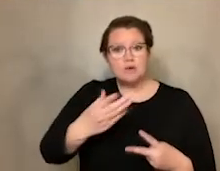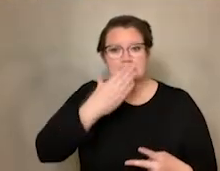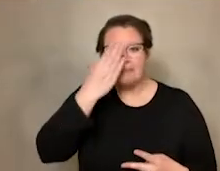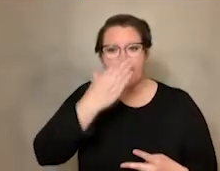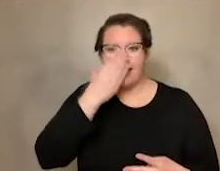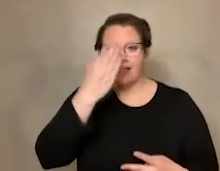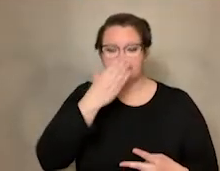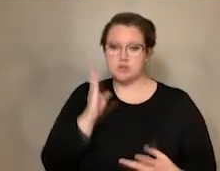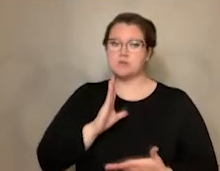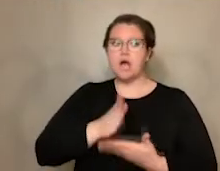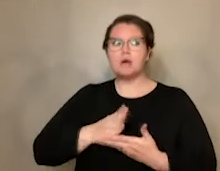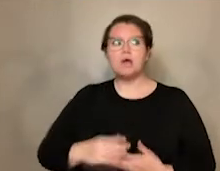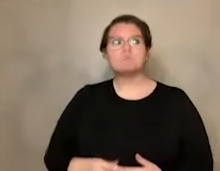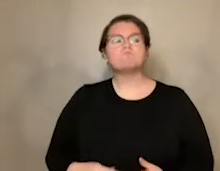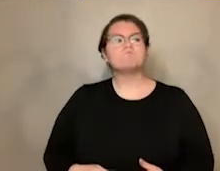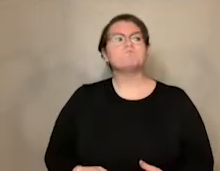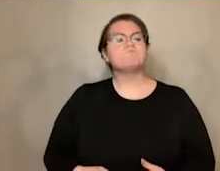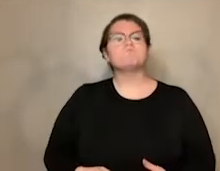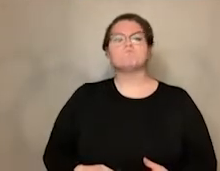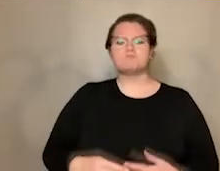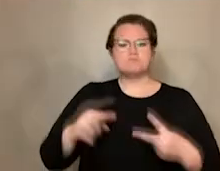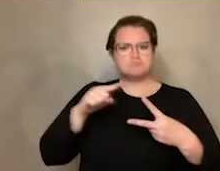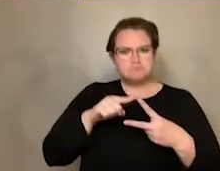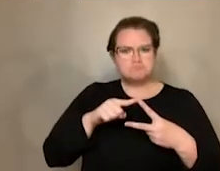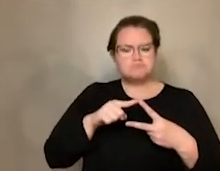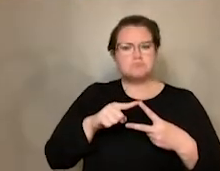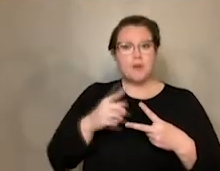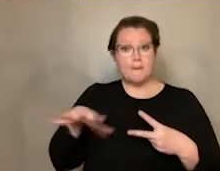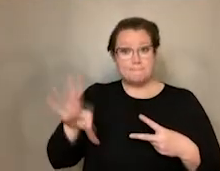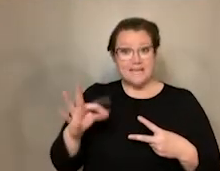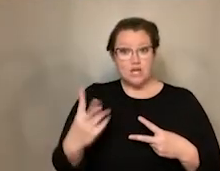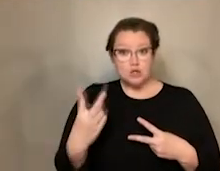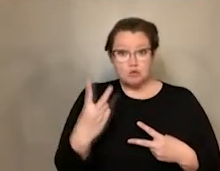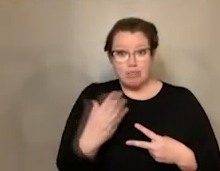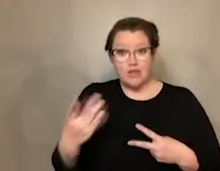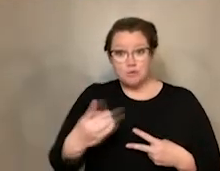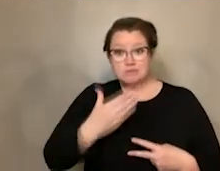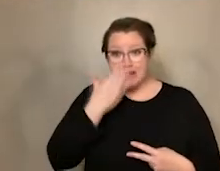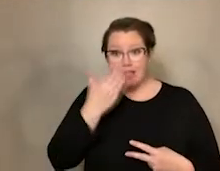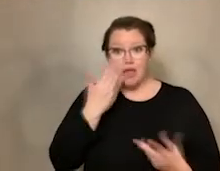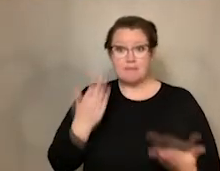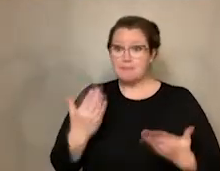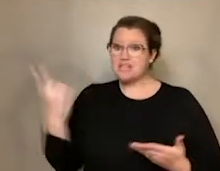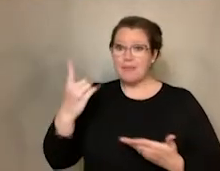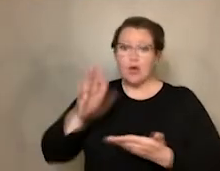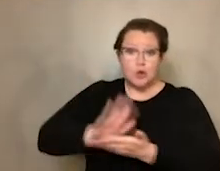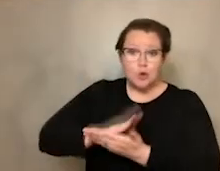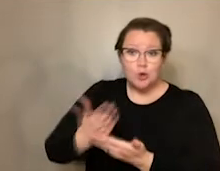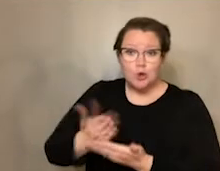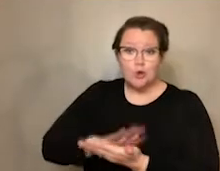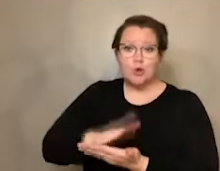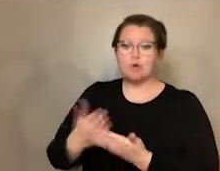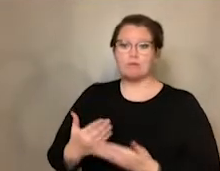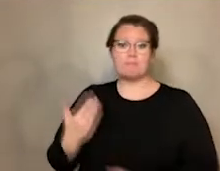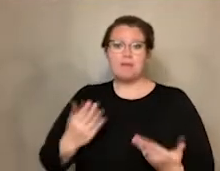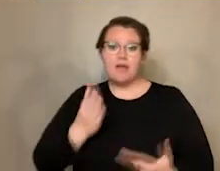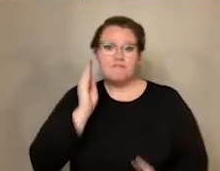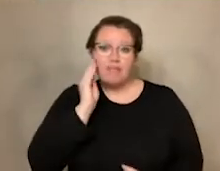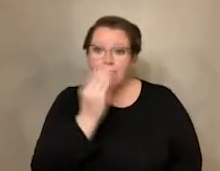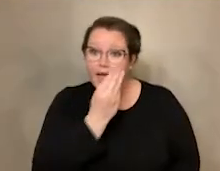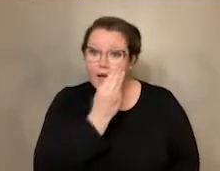5 things that you can look around and see in your environment. So if it's at home, it could be something in your house or in the room that you're in. If you go